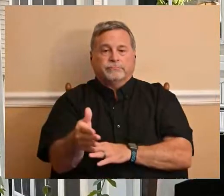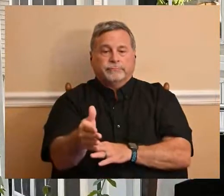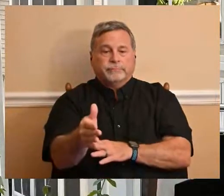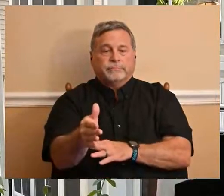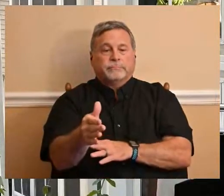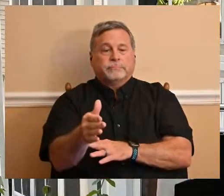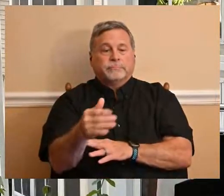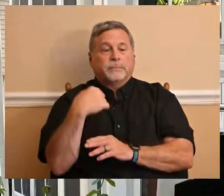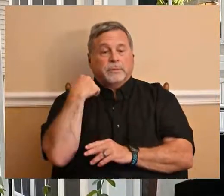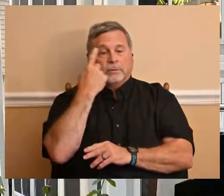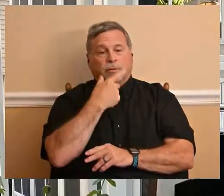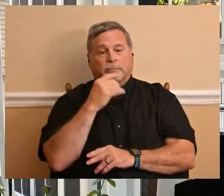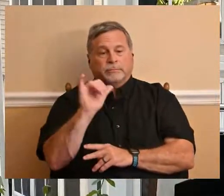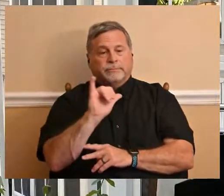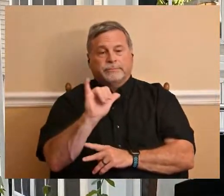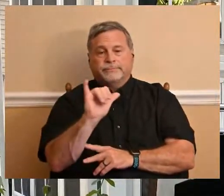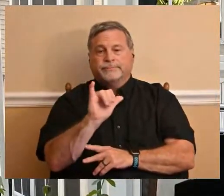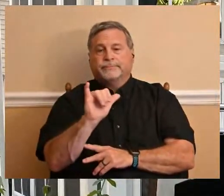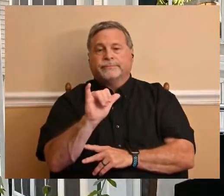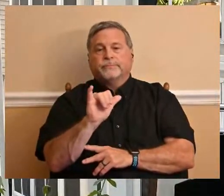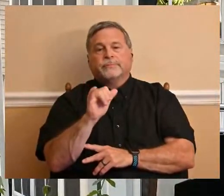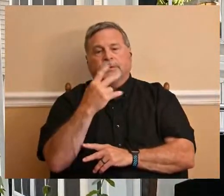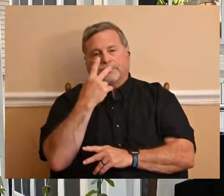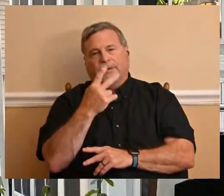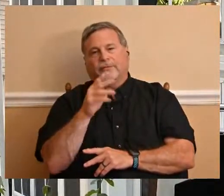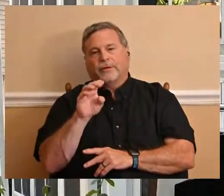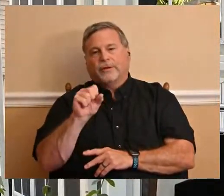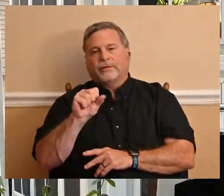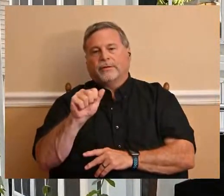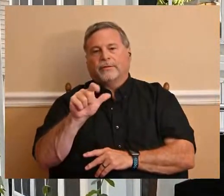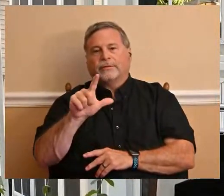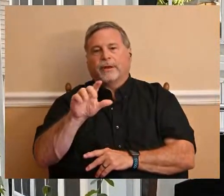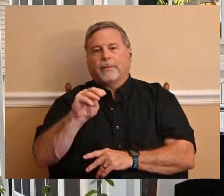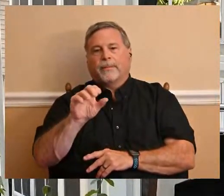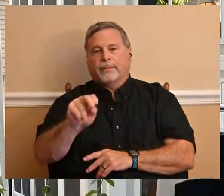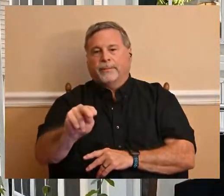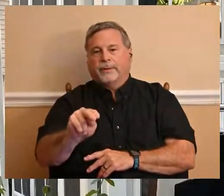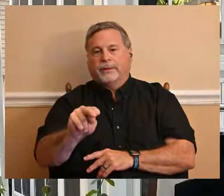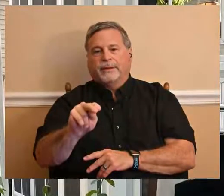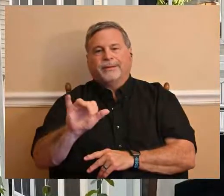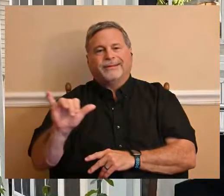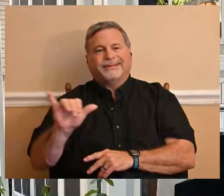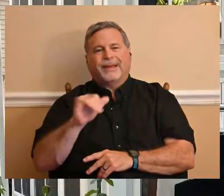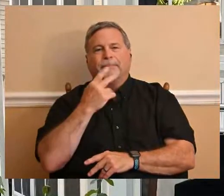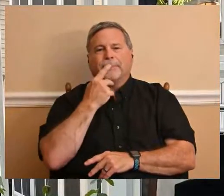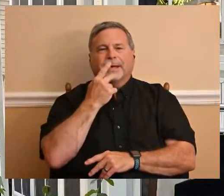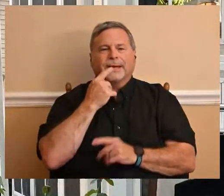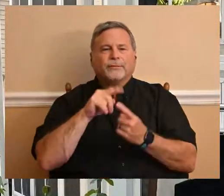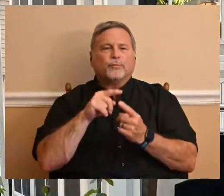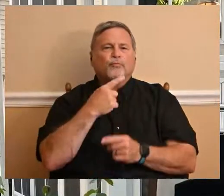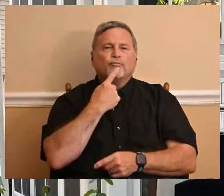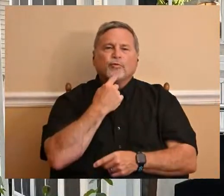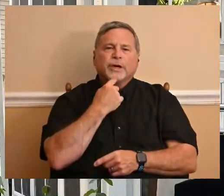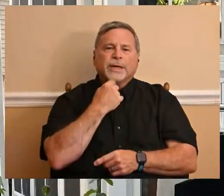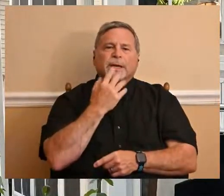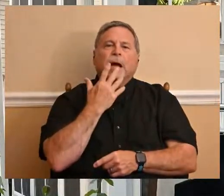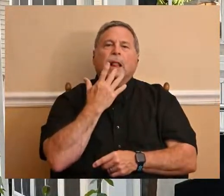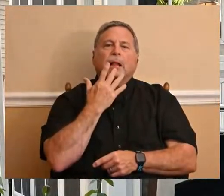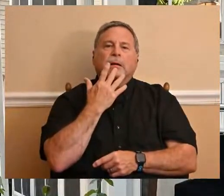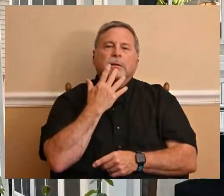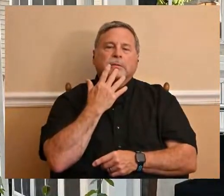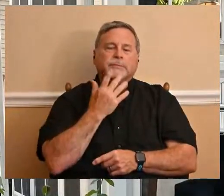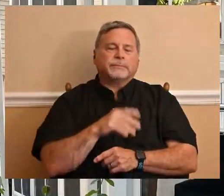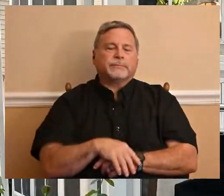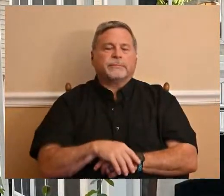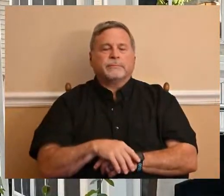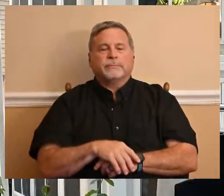basically is the same as what you would see for salmon. It's got that same pinkish to reddish color depending on when it comes out, what they